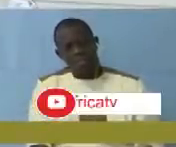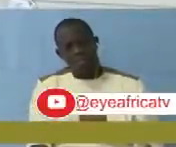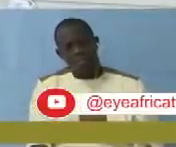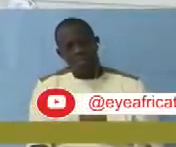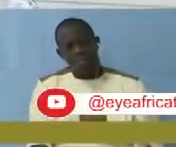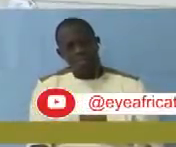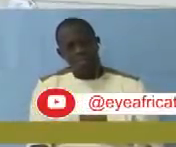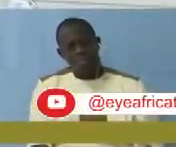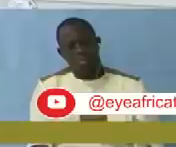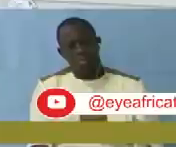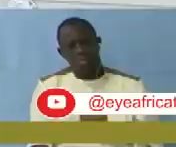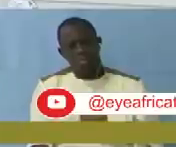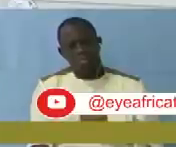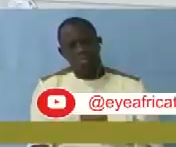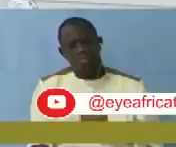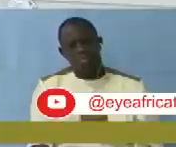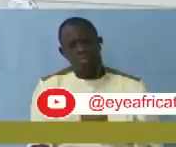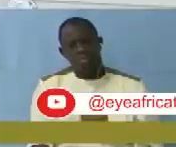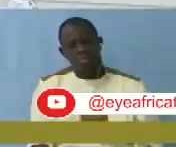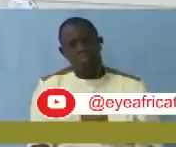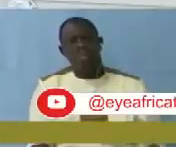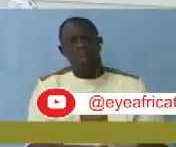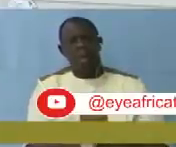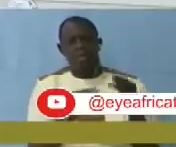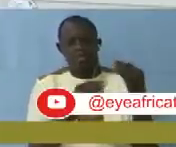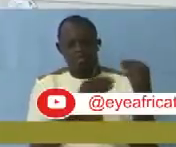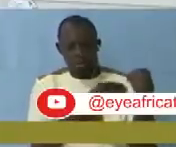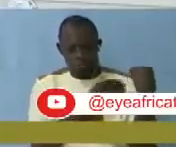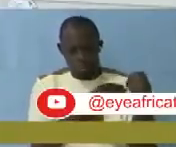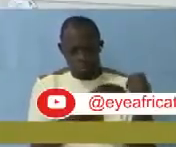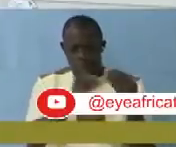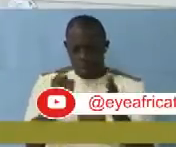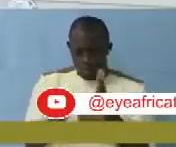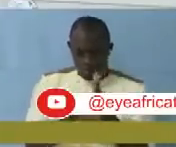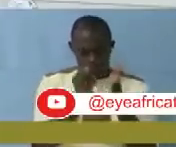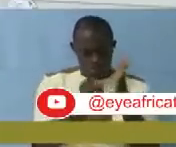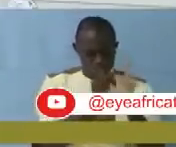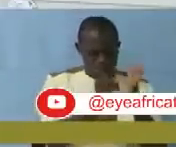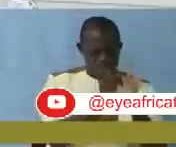functions of the investigation unit is